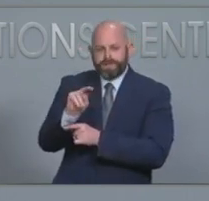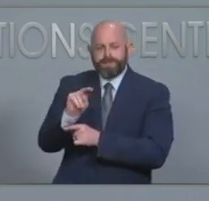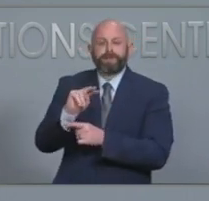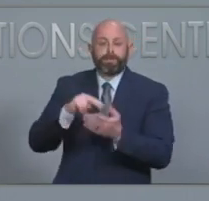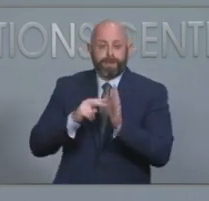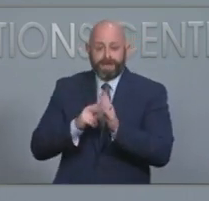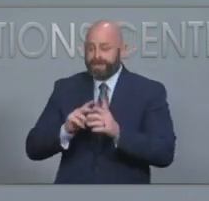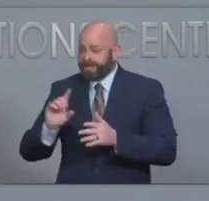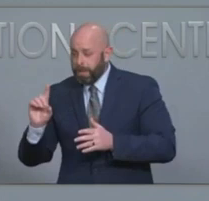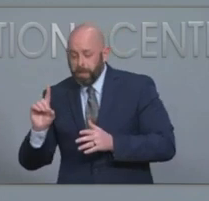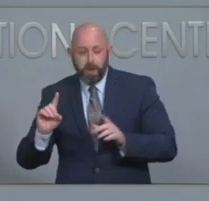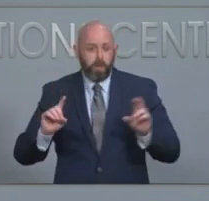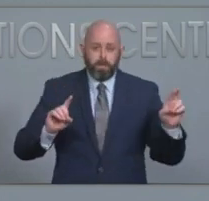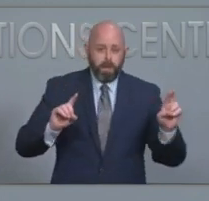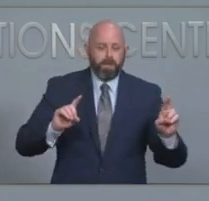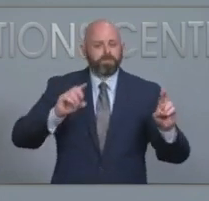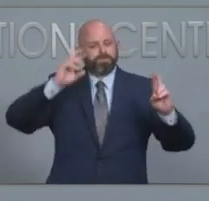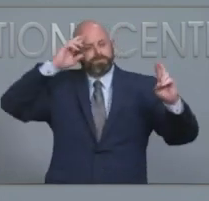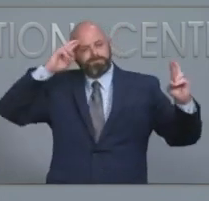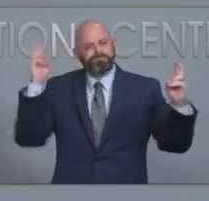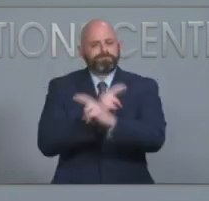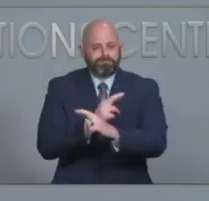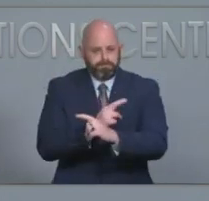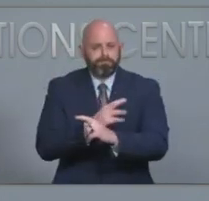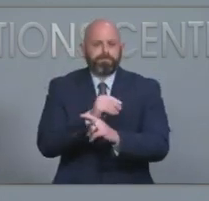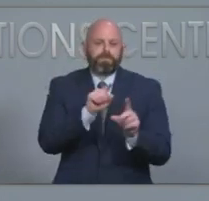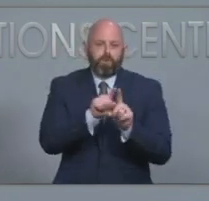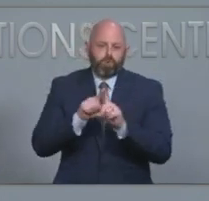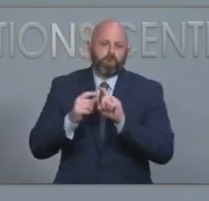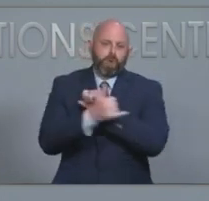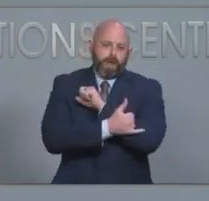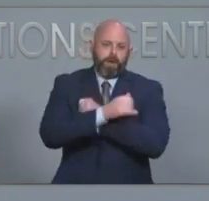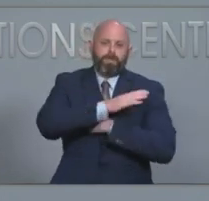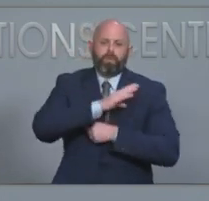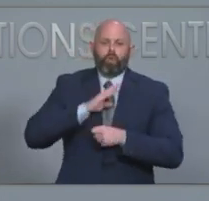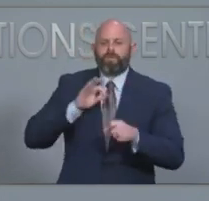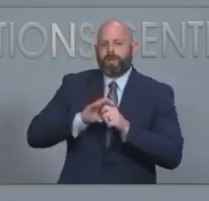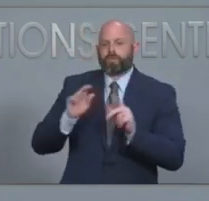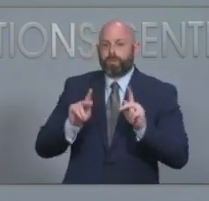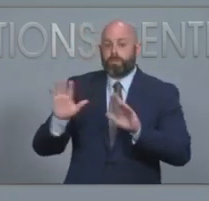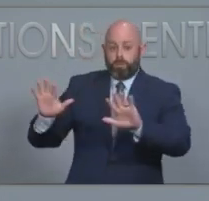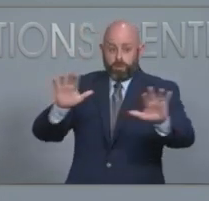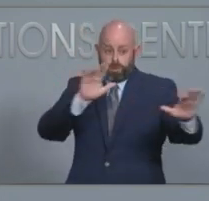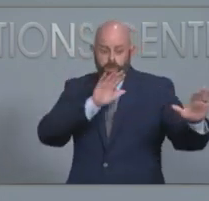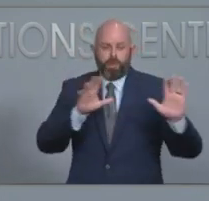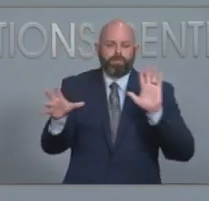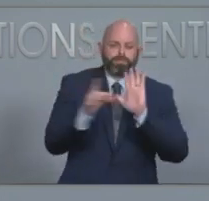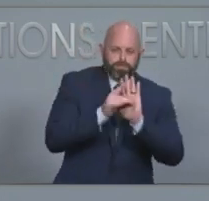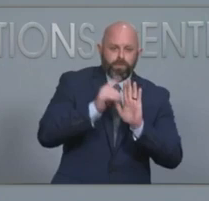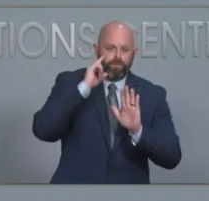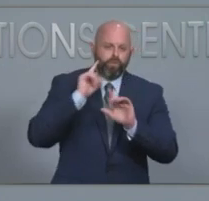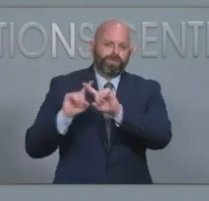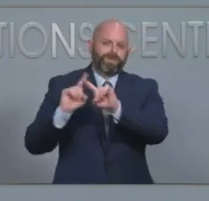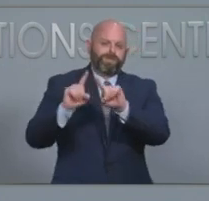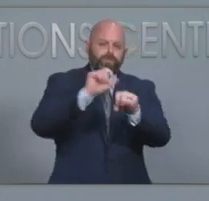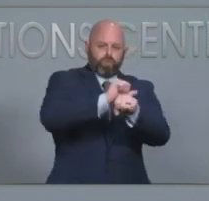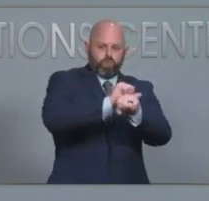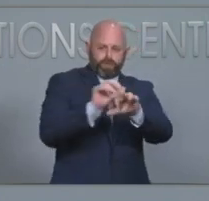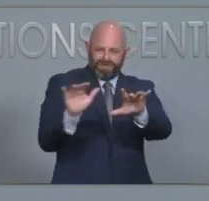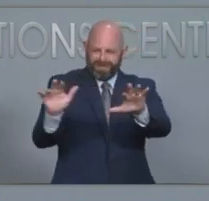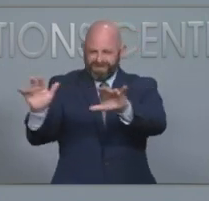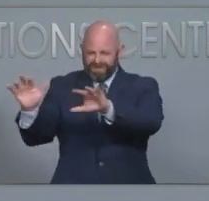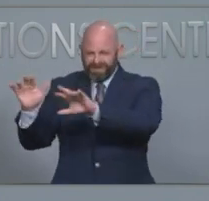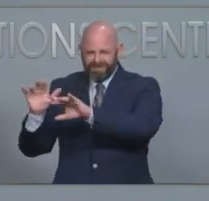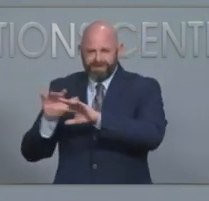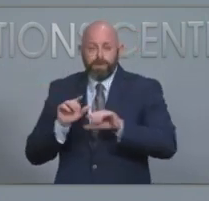their counties and then appointed by the county board of election members. Additionally, after each